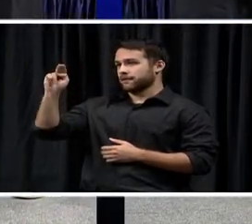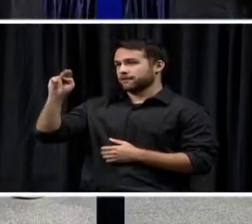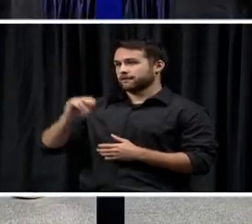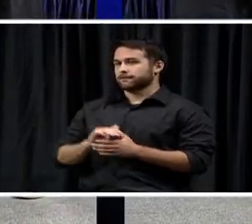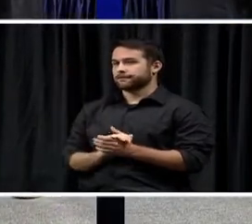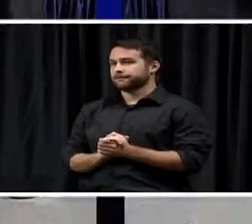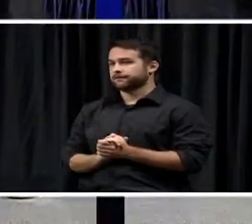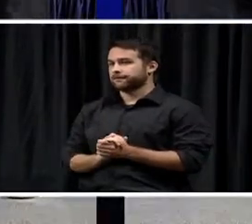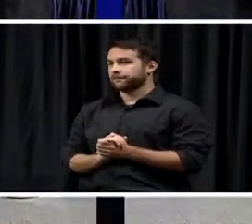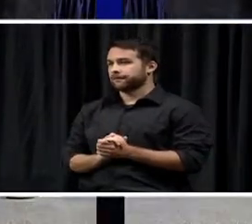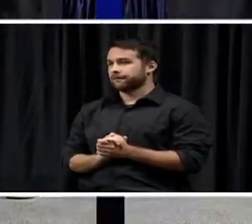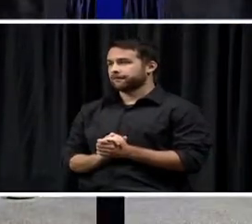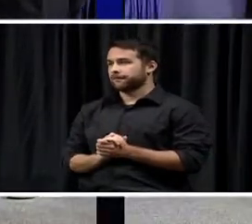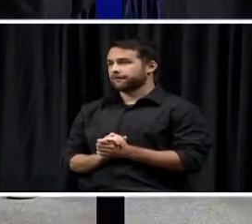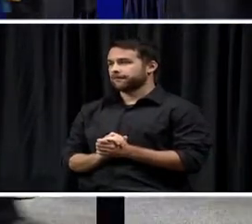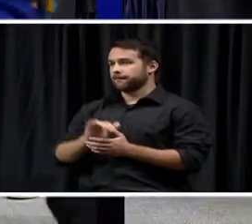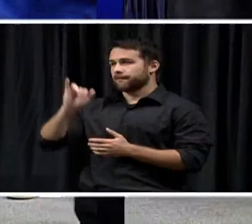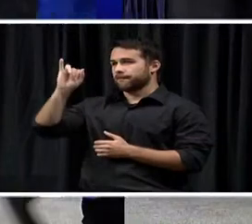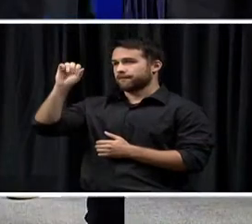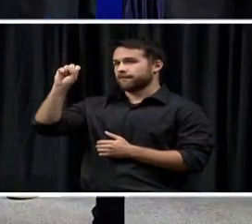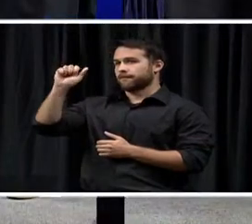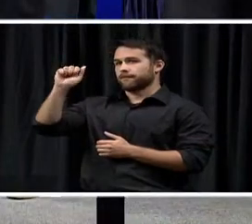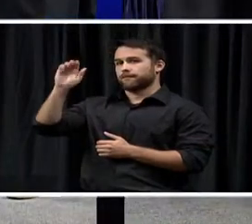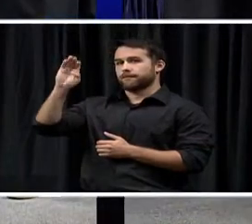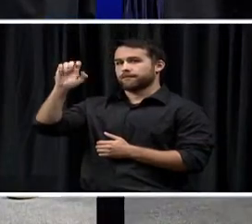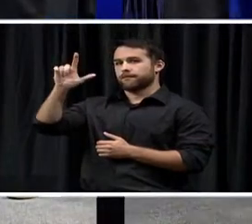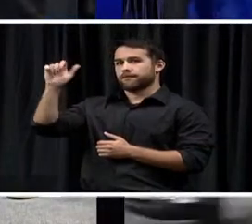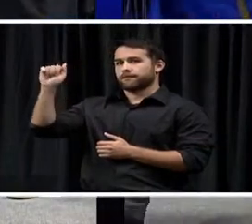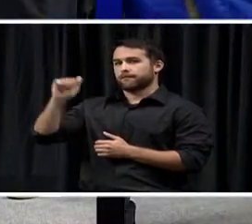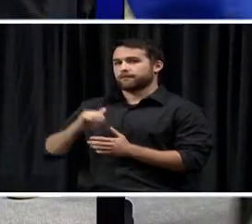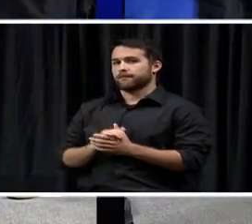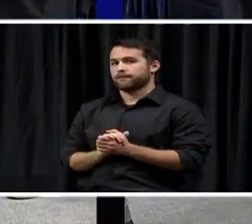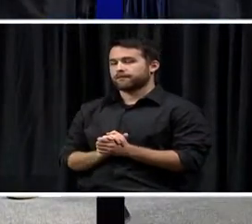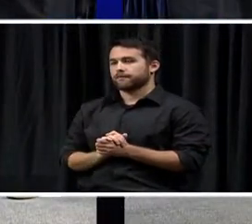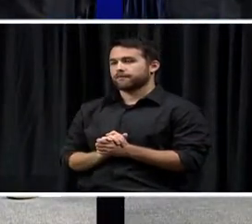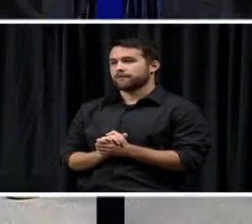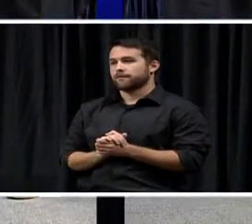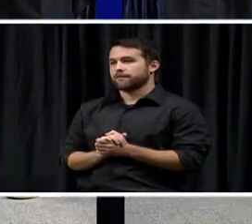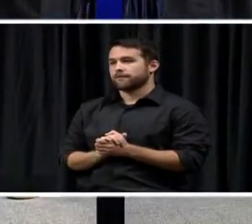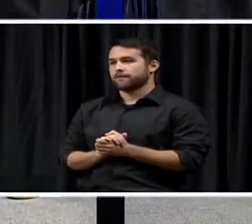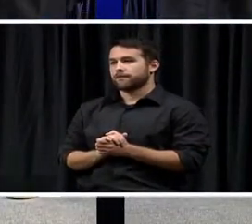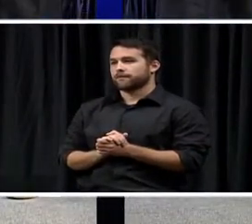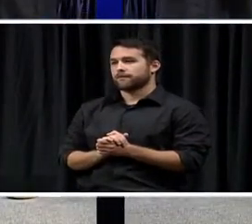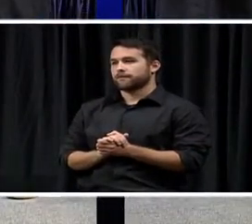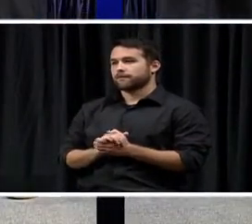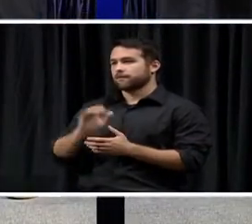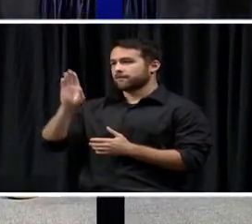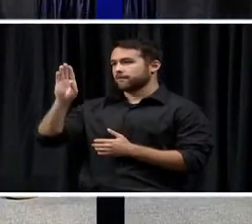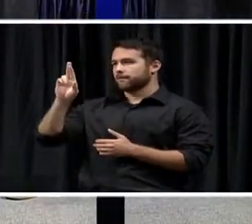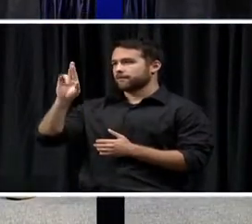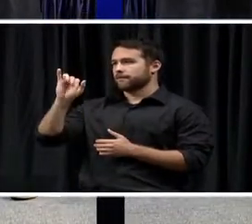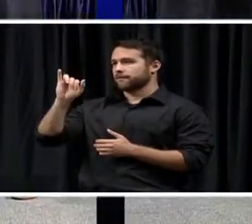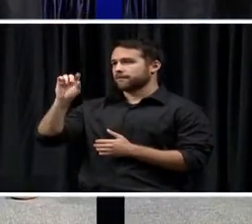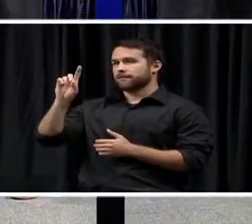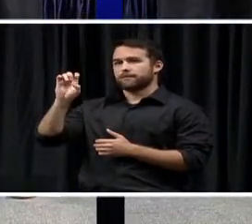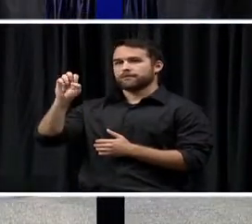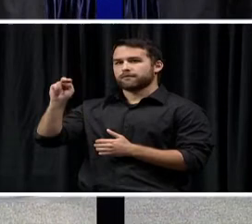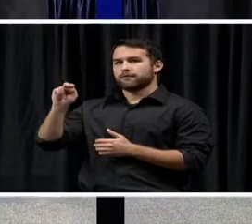Garcia. Isabella Elisa Galavati. Brighton Adair Garrett.